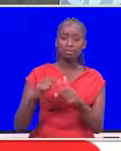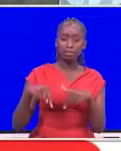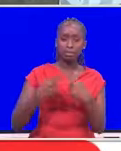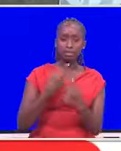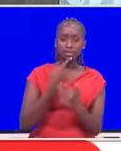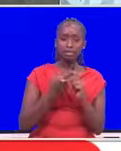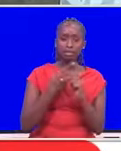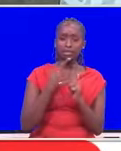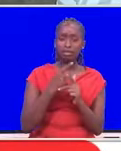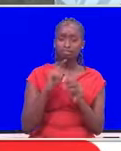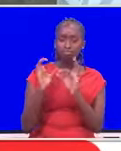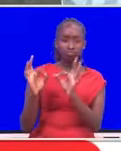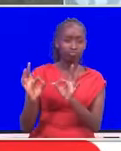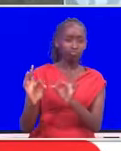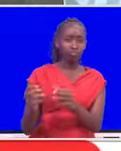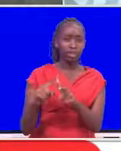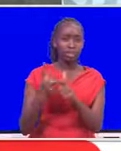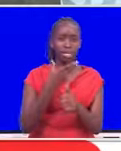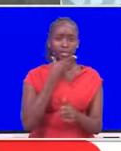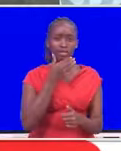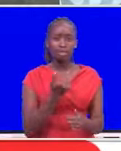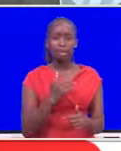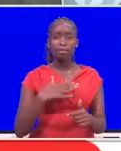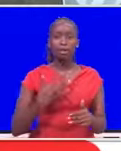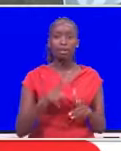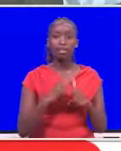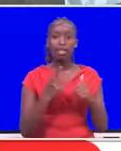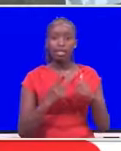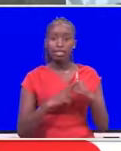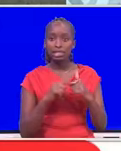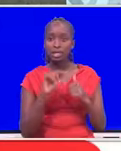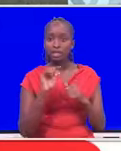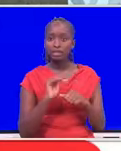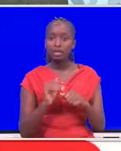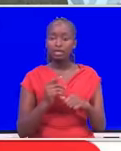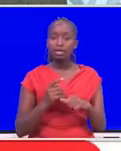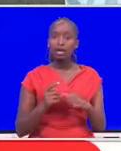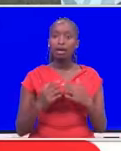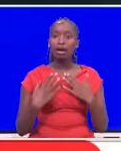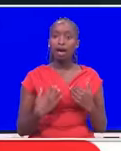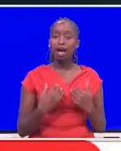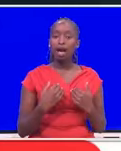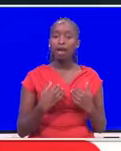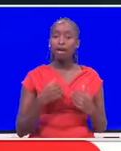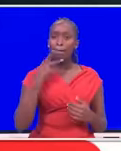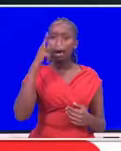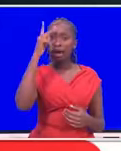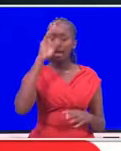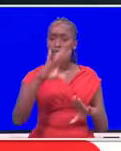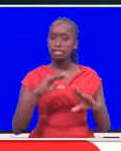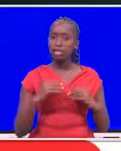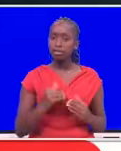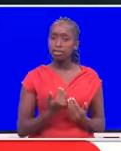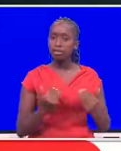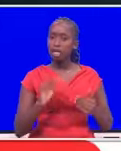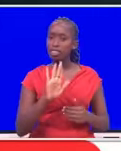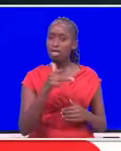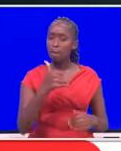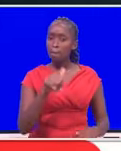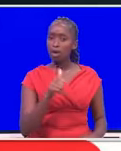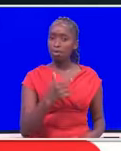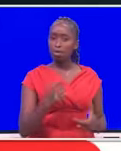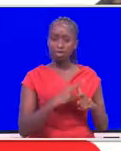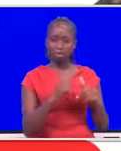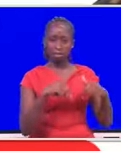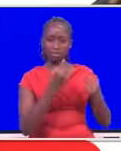6 a.m. 6:45 basi bado zinaingia, wazazi bado wanapokea watoto wao pale Easy Coach, na nikajiuliza kwani